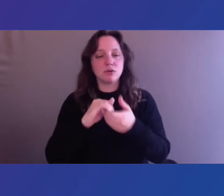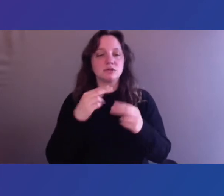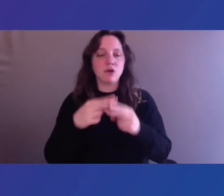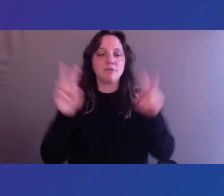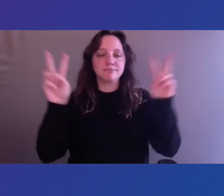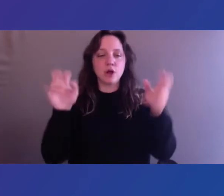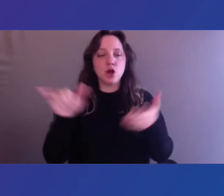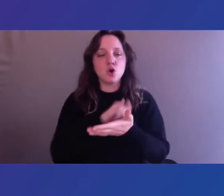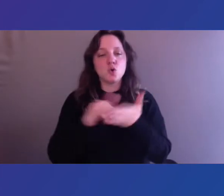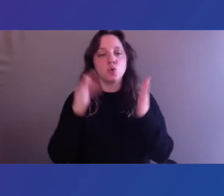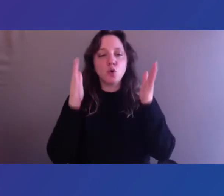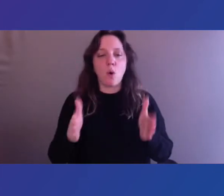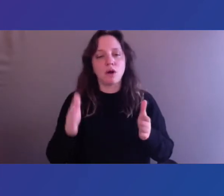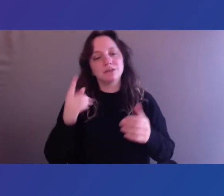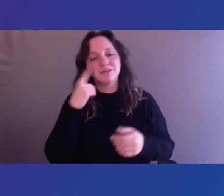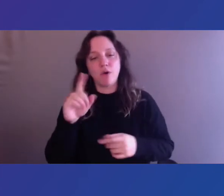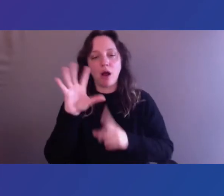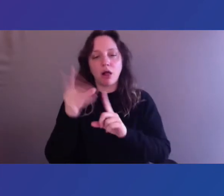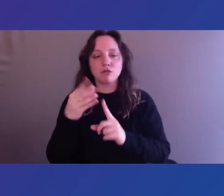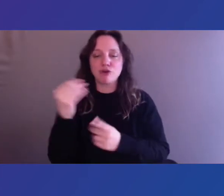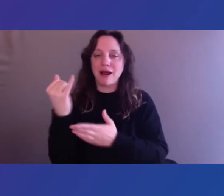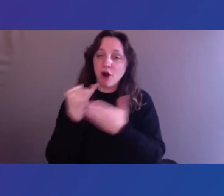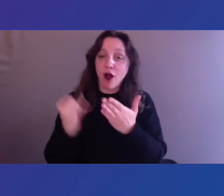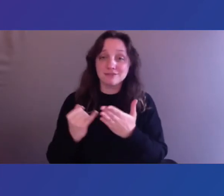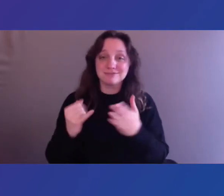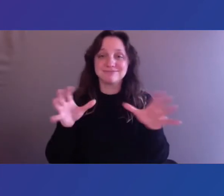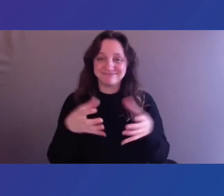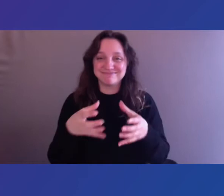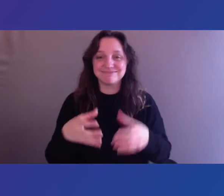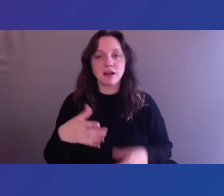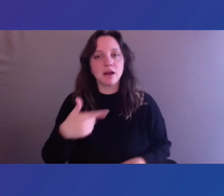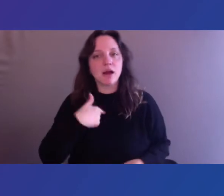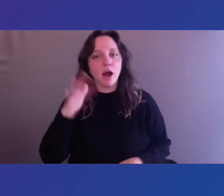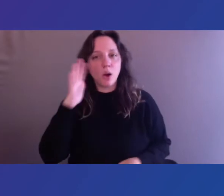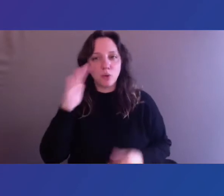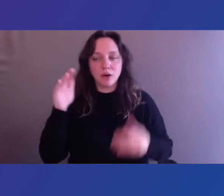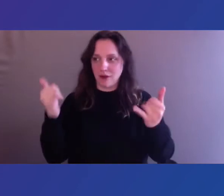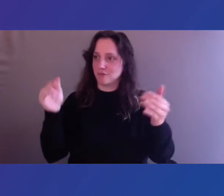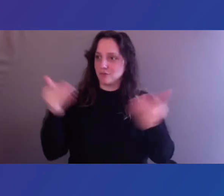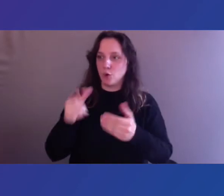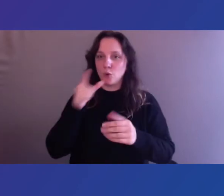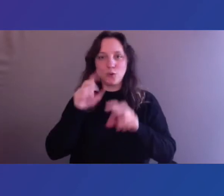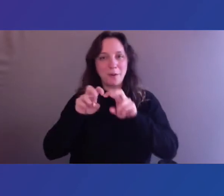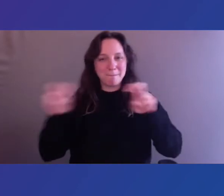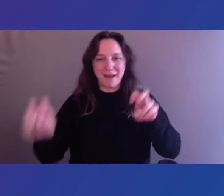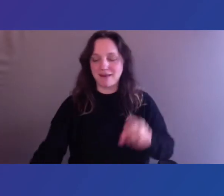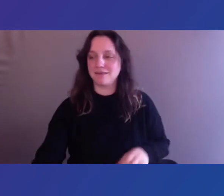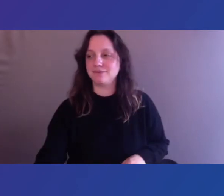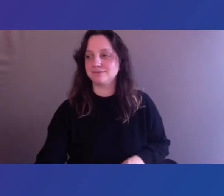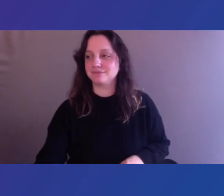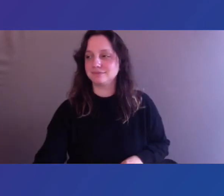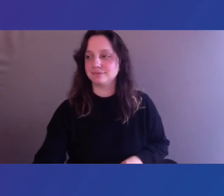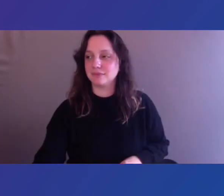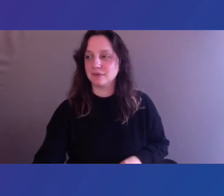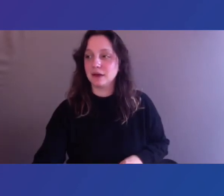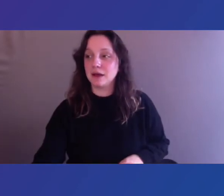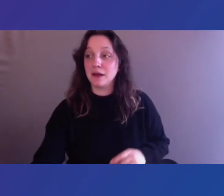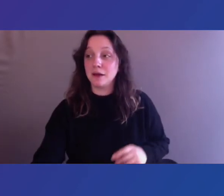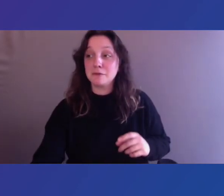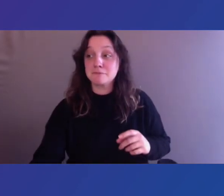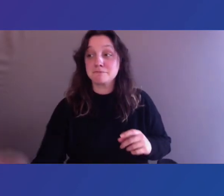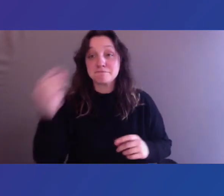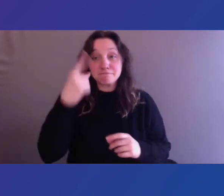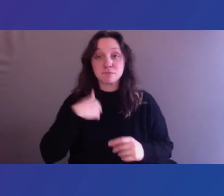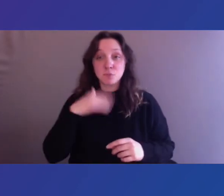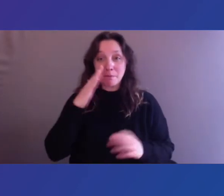Arts. I'm going to introduce our panel right now. The question that we are going to ask them, in addition